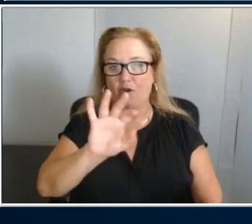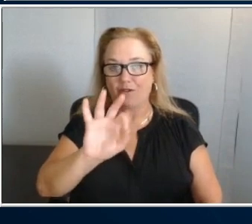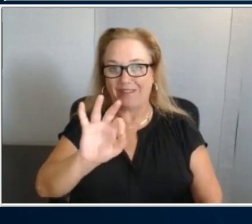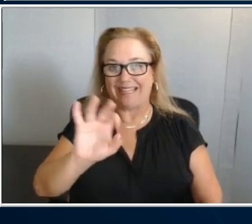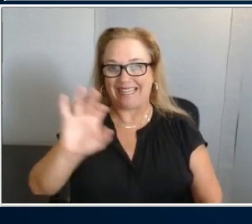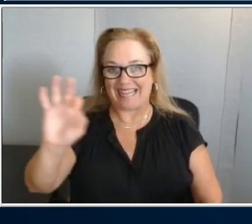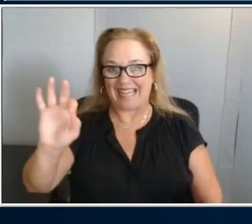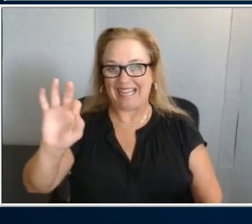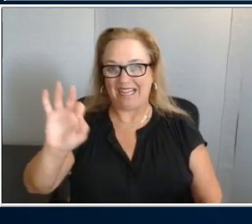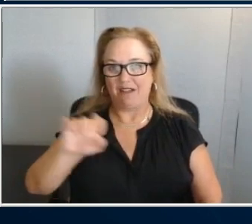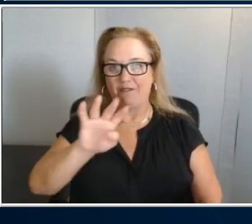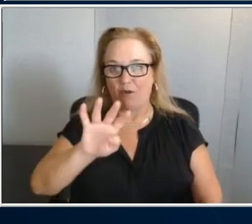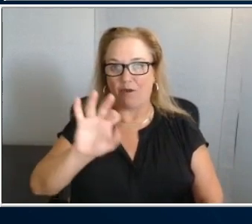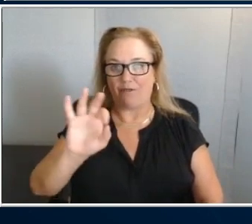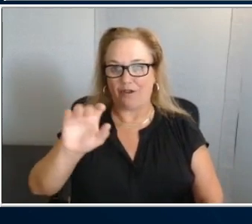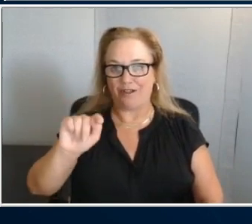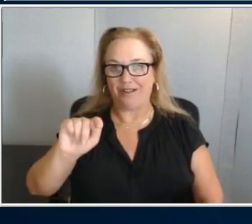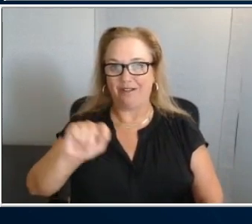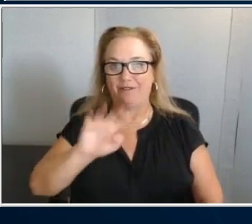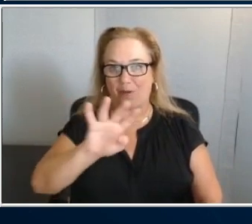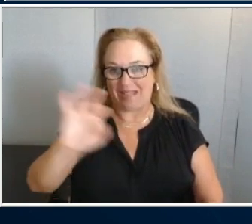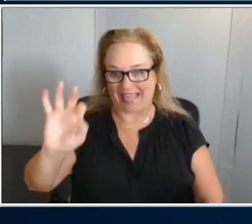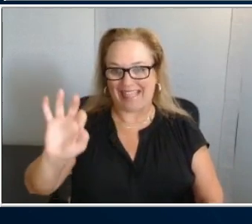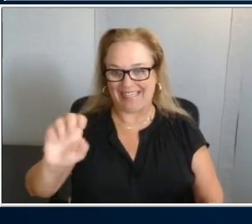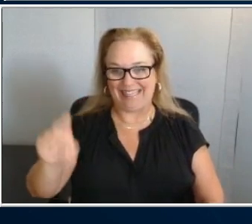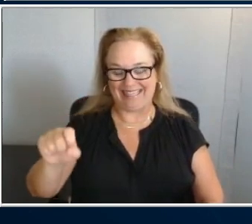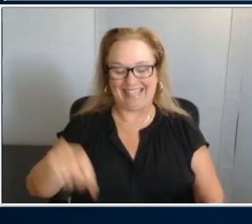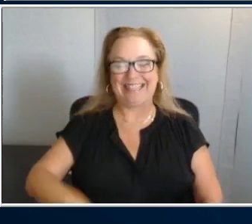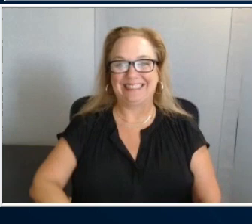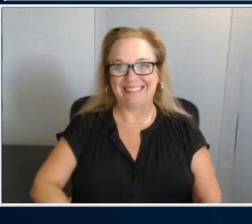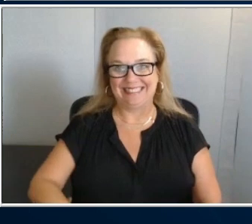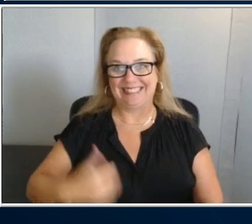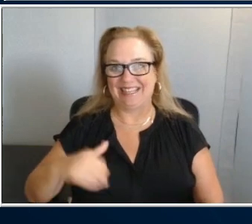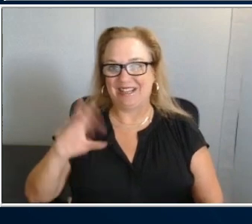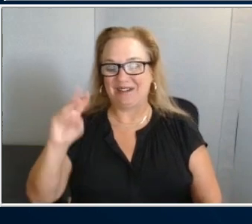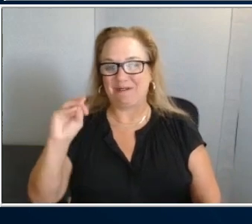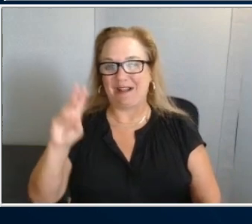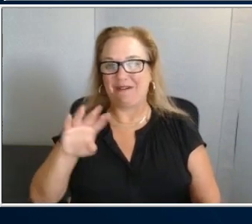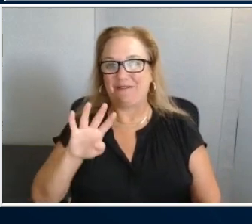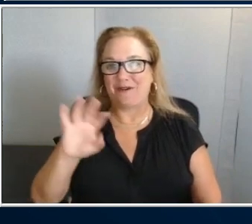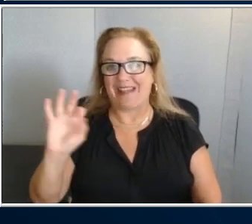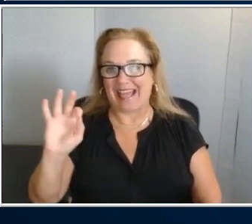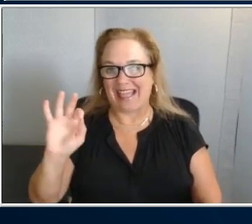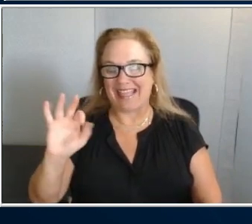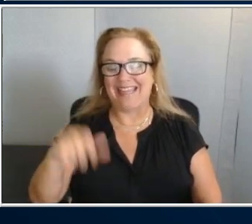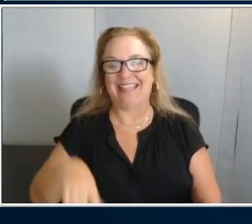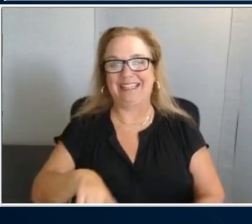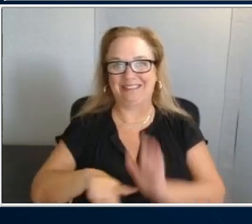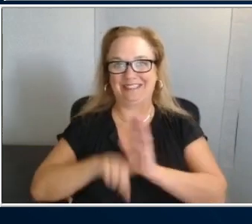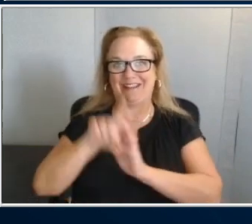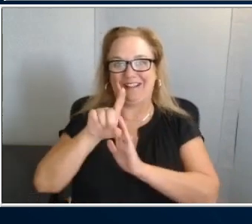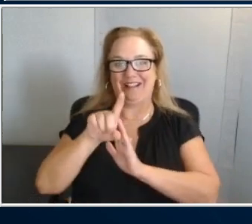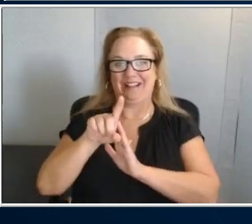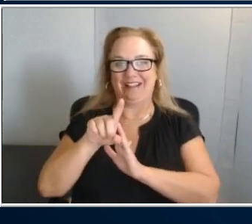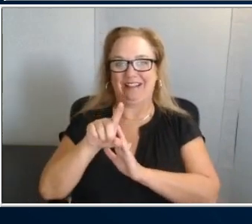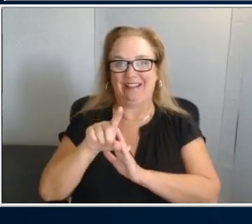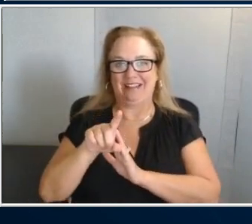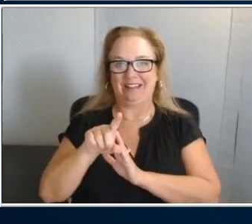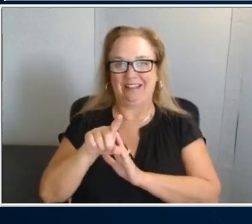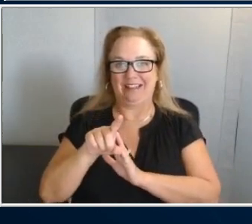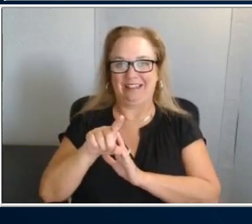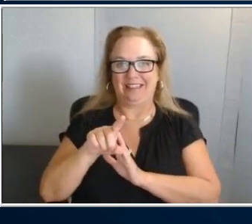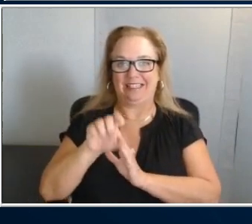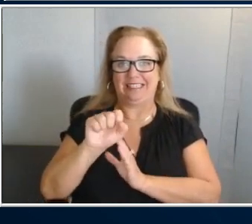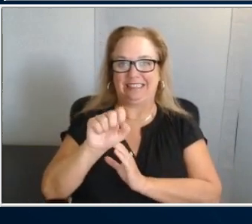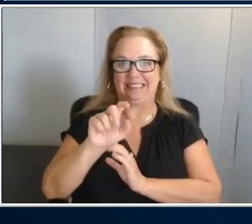4. 4 foot? No. 4'9". 4'9". 4'9". Yeah. So it's like almost as tall as her, 2